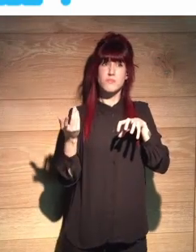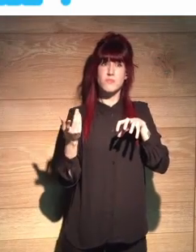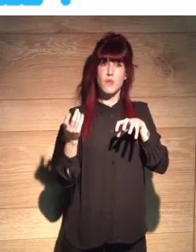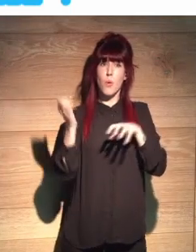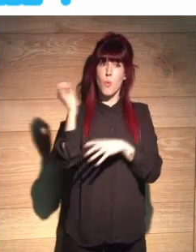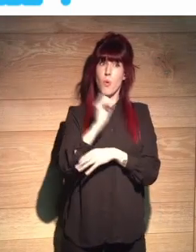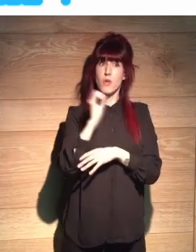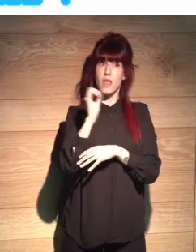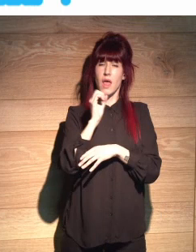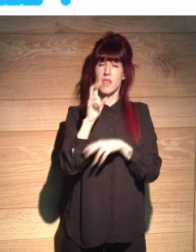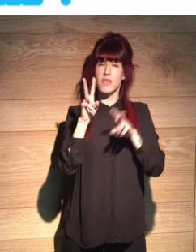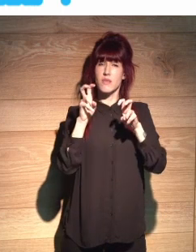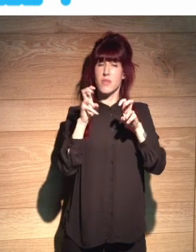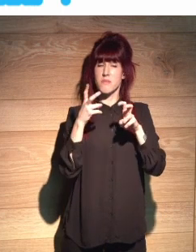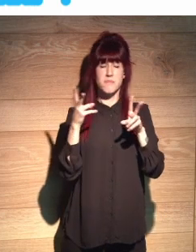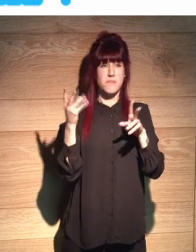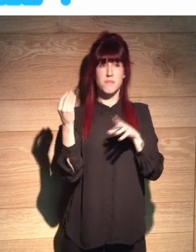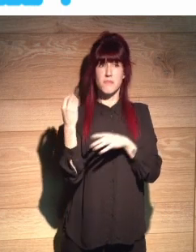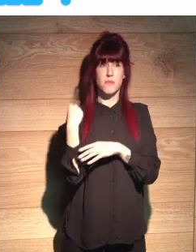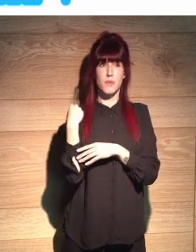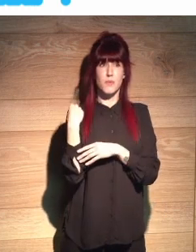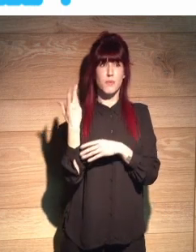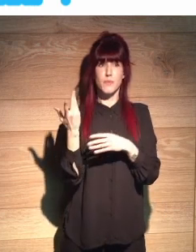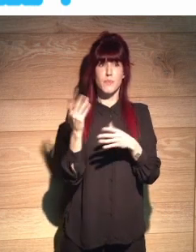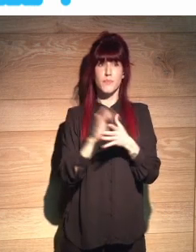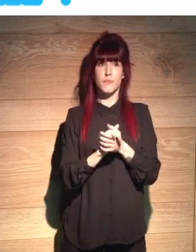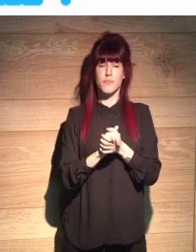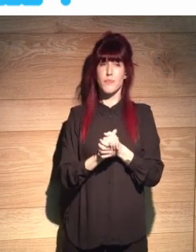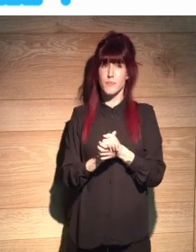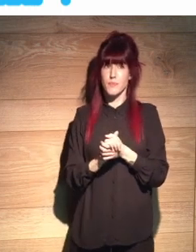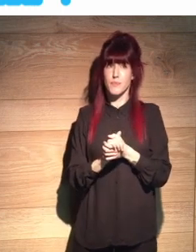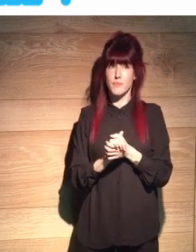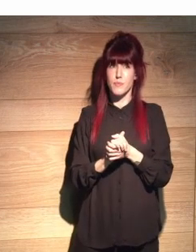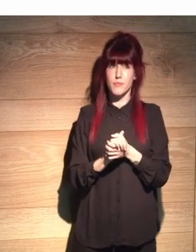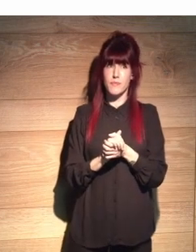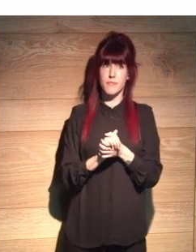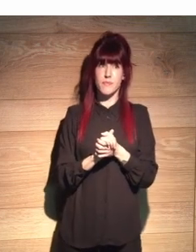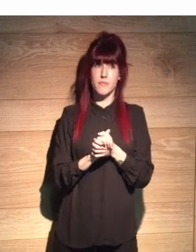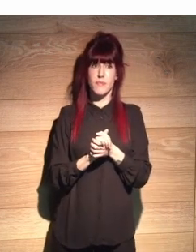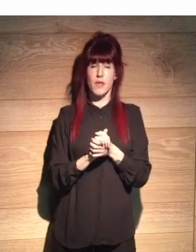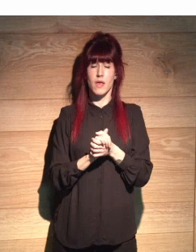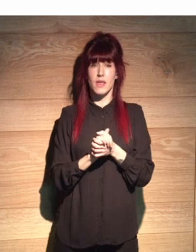revenues from products, and how this result correlates.